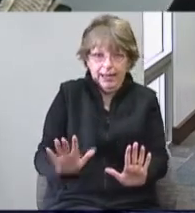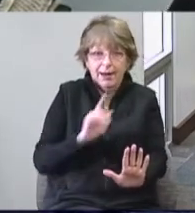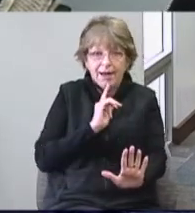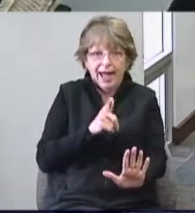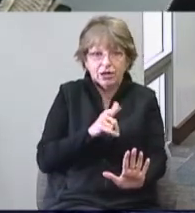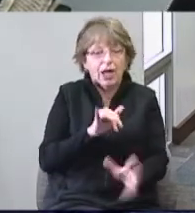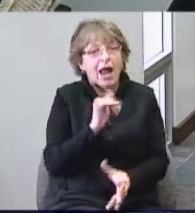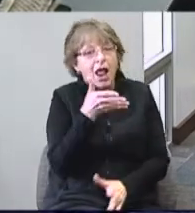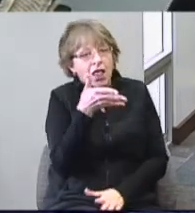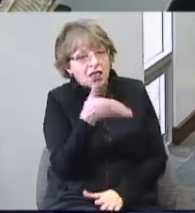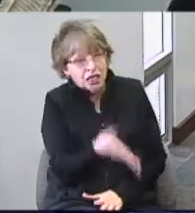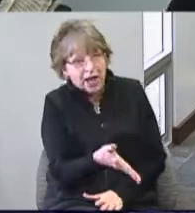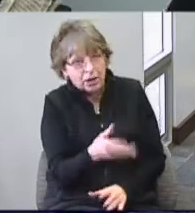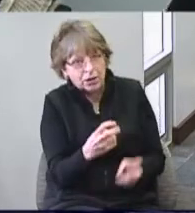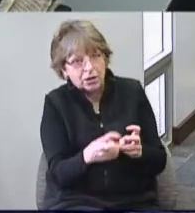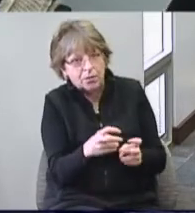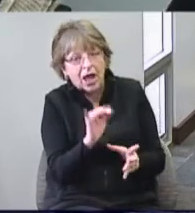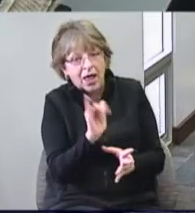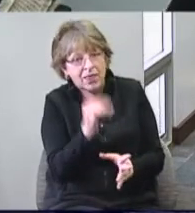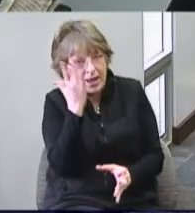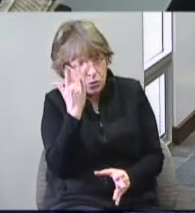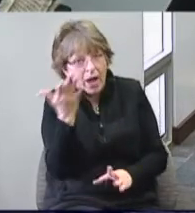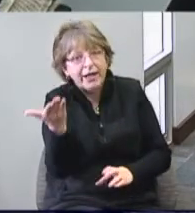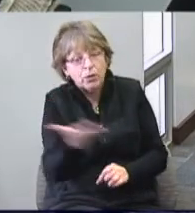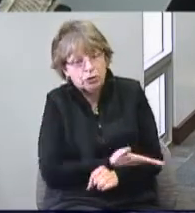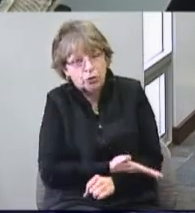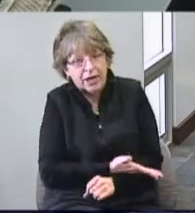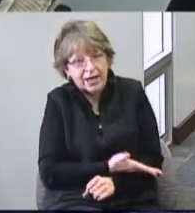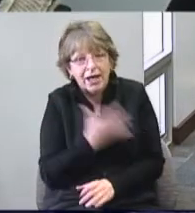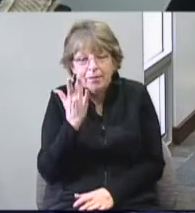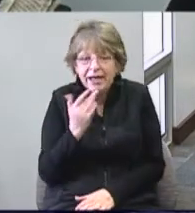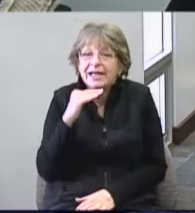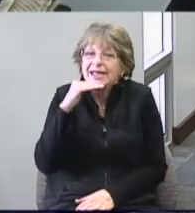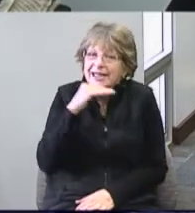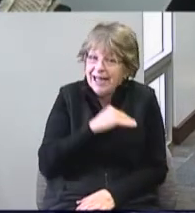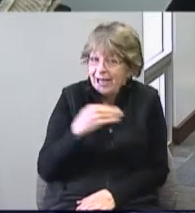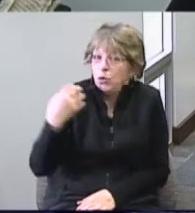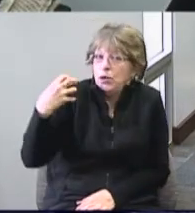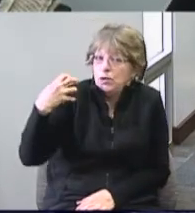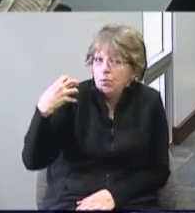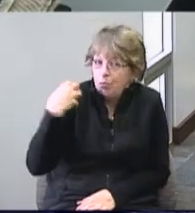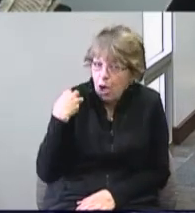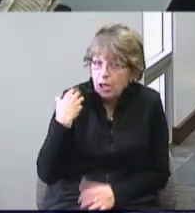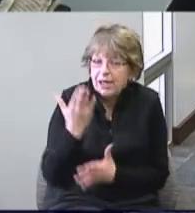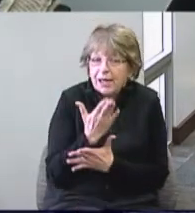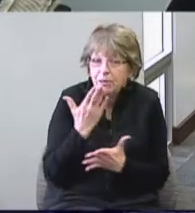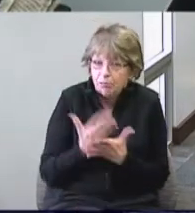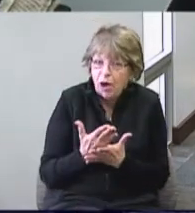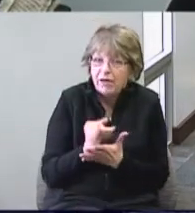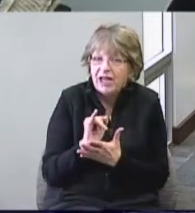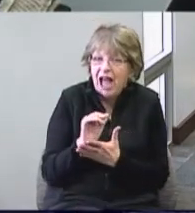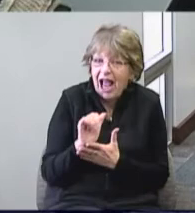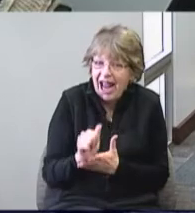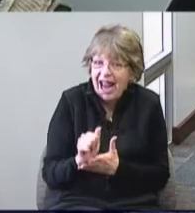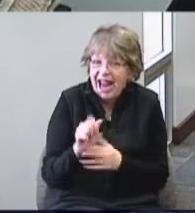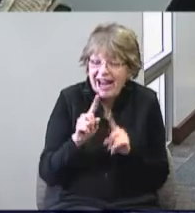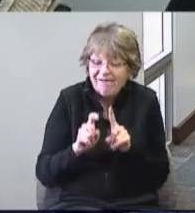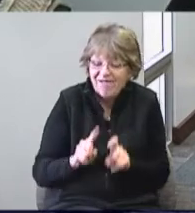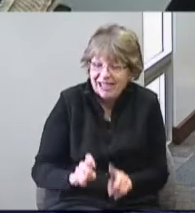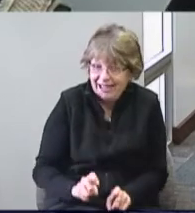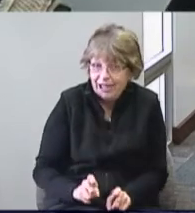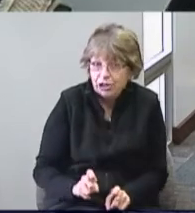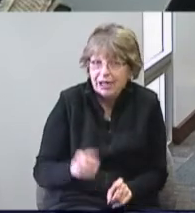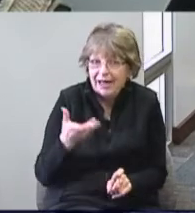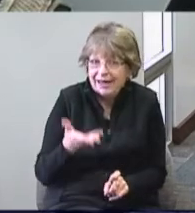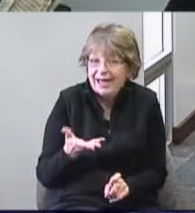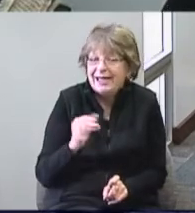There's the problem. That's why he was terminated, because he lied to his commanding officers as part of an internal affairs investigation.